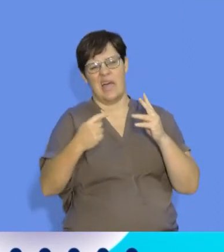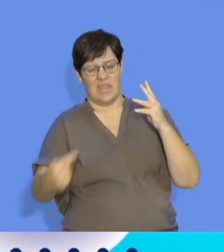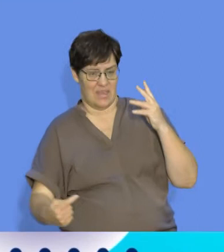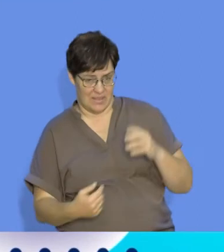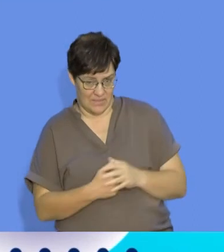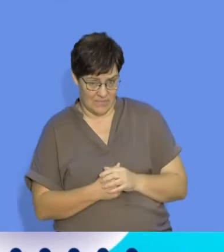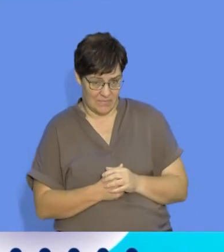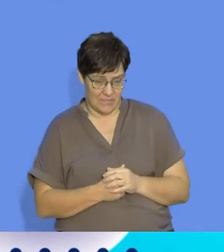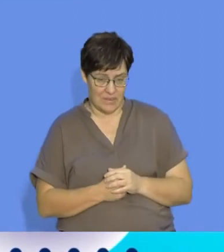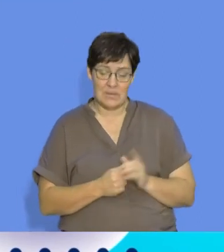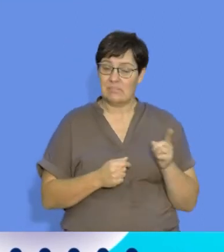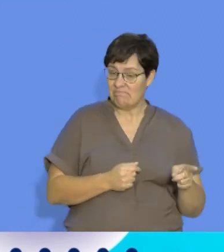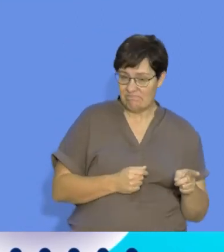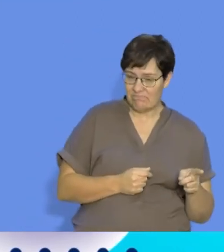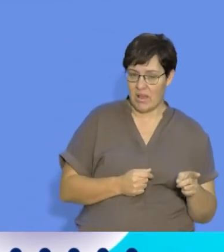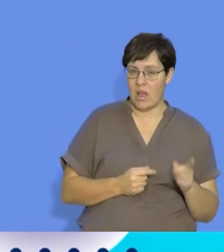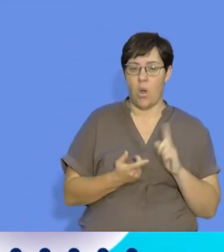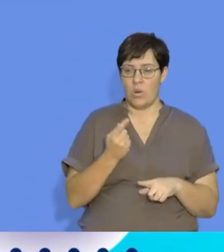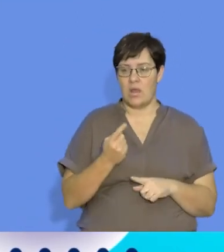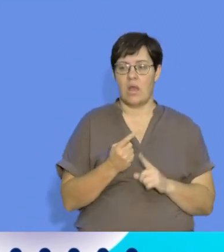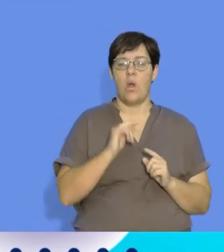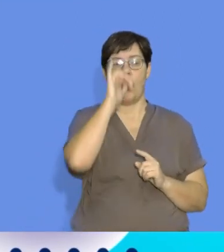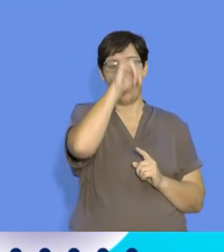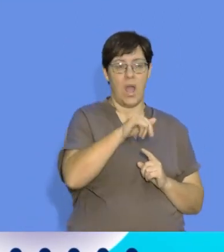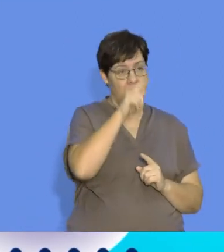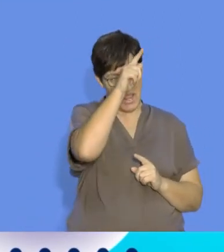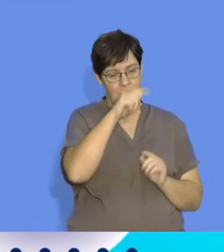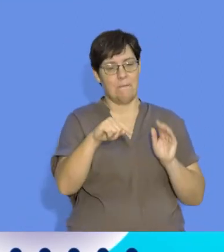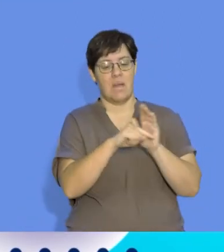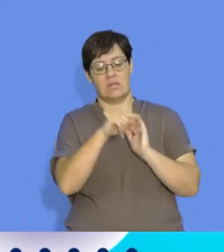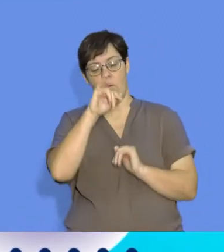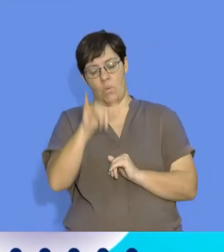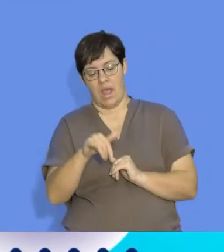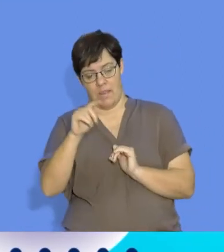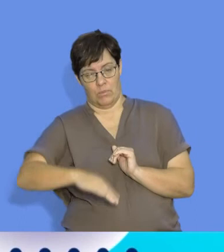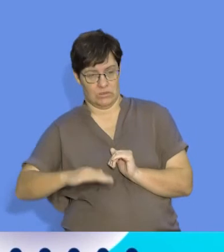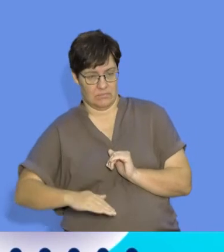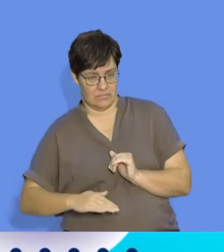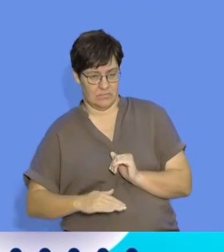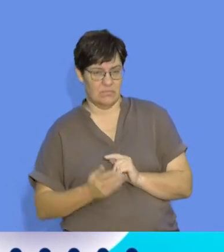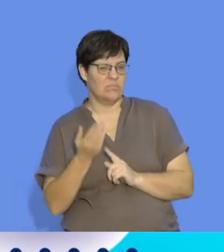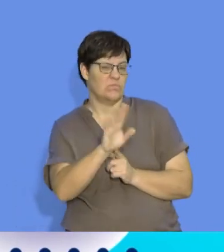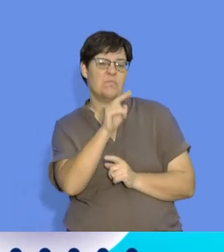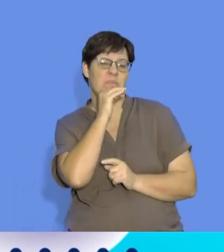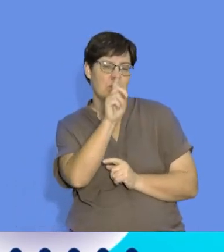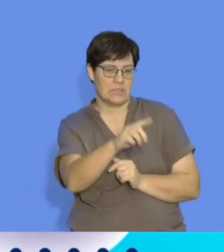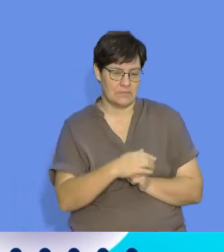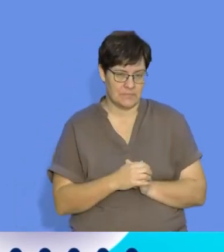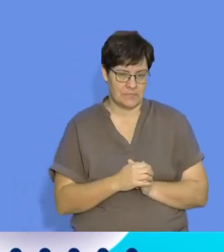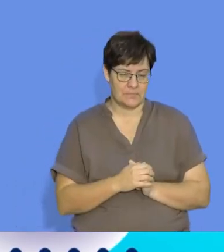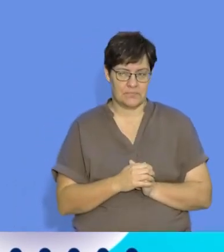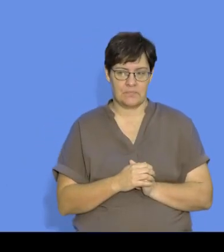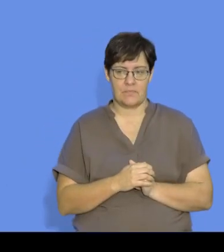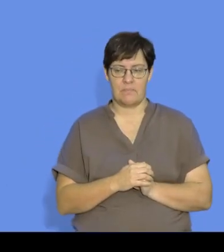distance formula and all of those things. But here, it's just y at the top minus y at the bottom. Let me show you what this